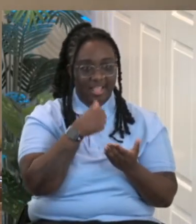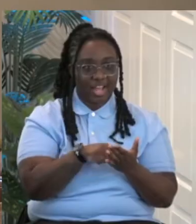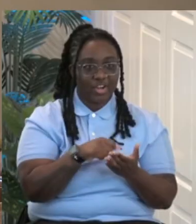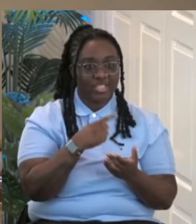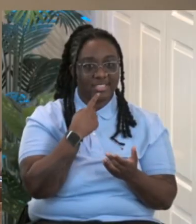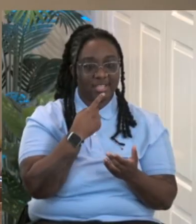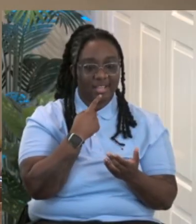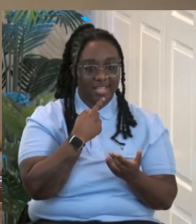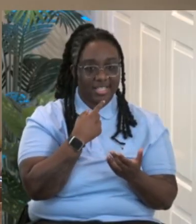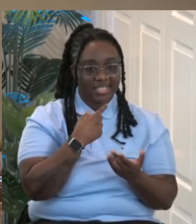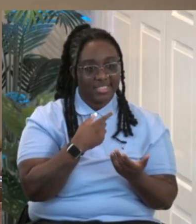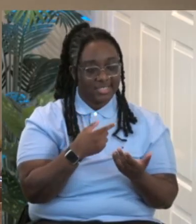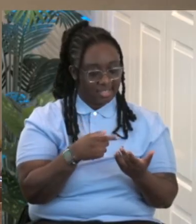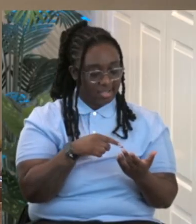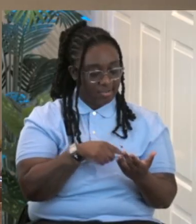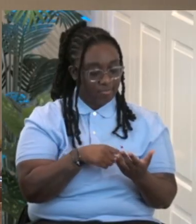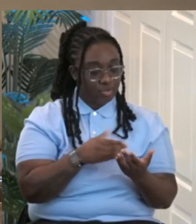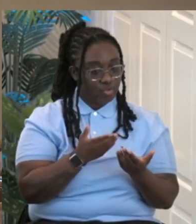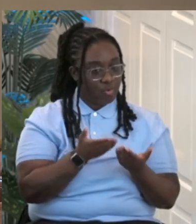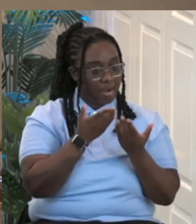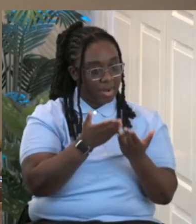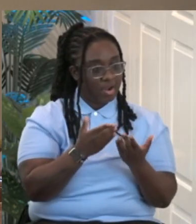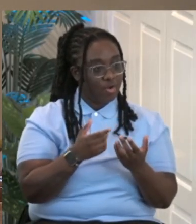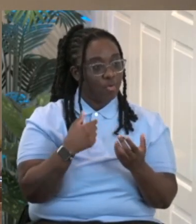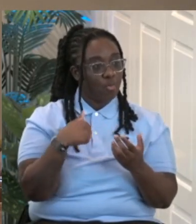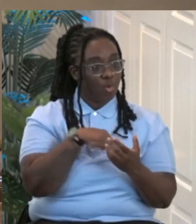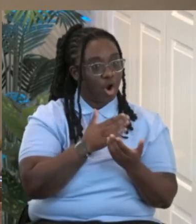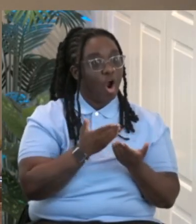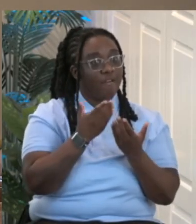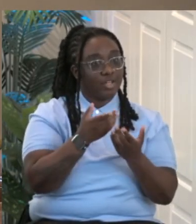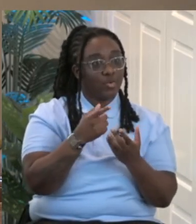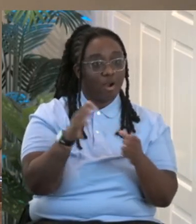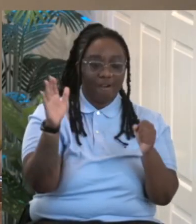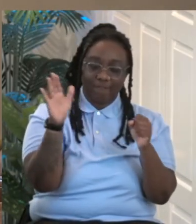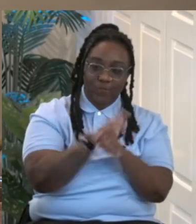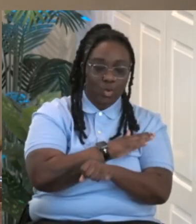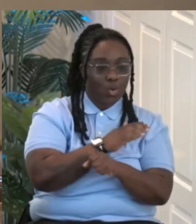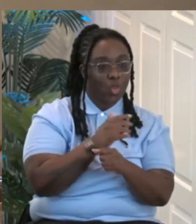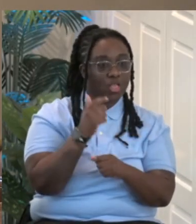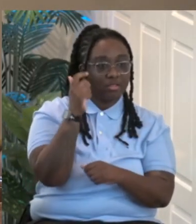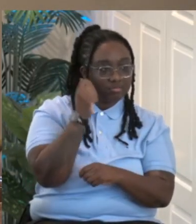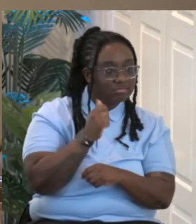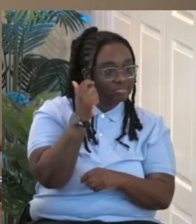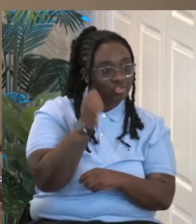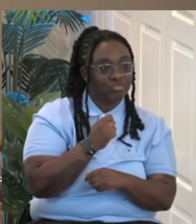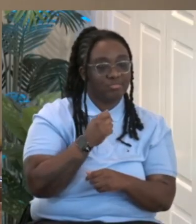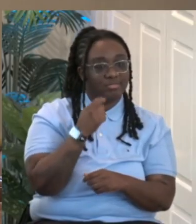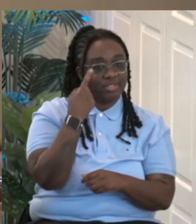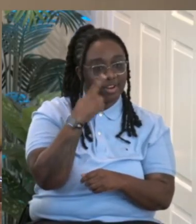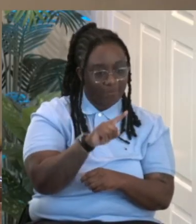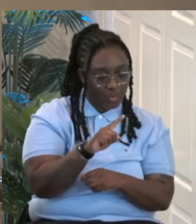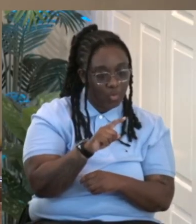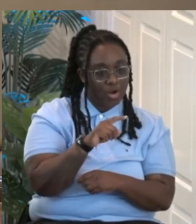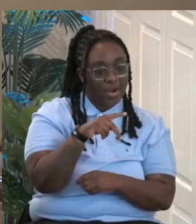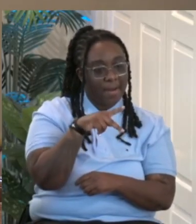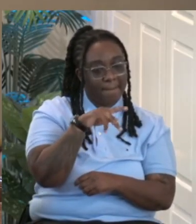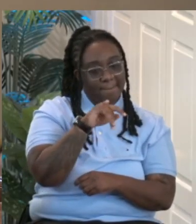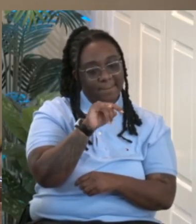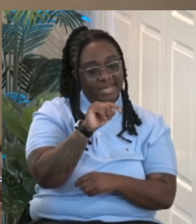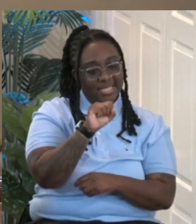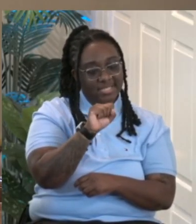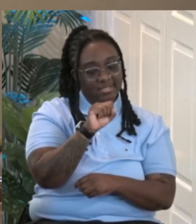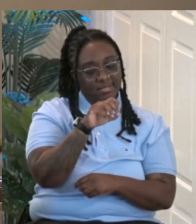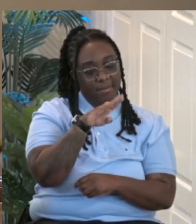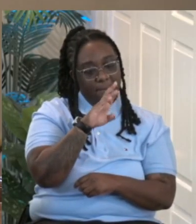recommendation of Dr. David Buttrick, we're offering you a full tuition scholarship for Pittsburgh Theological Seminary." And I said,